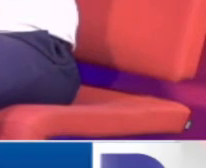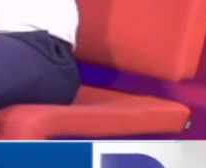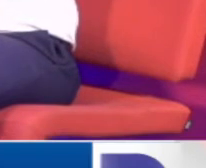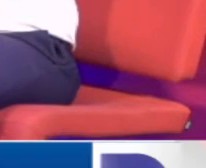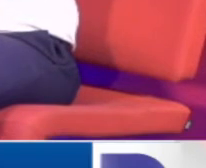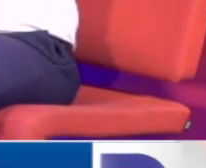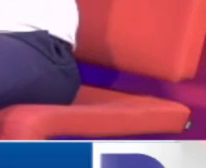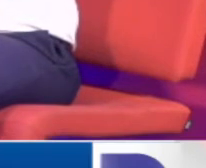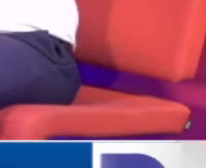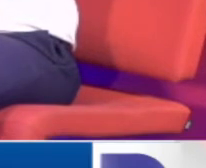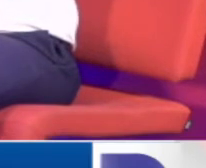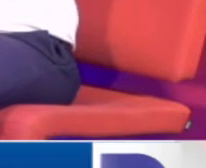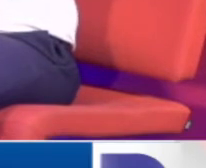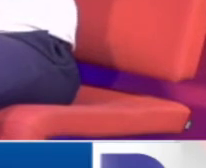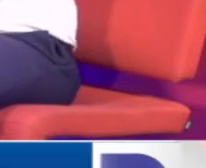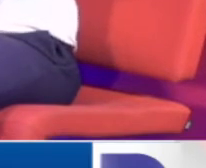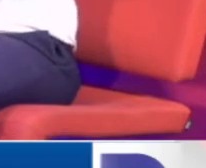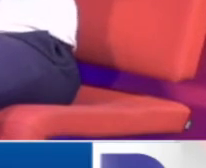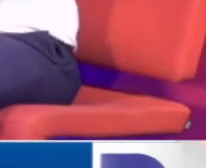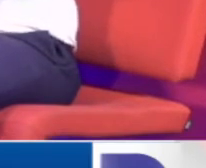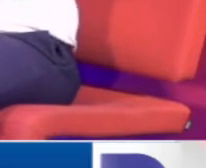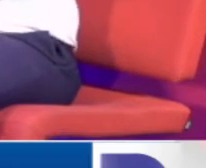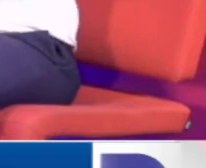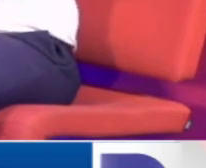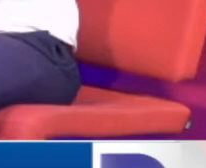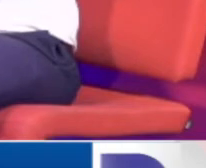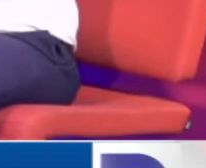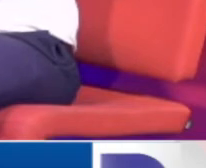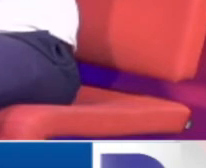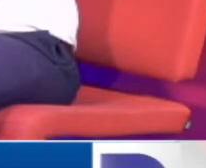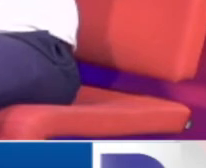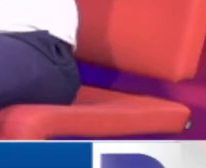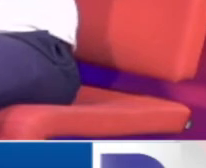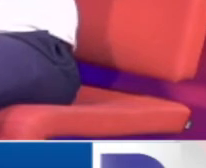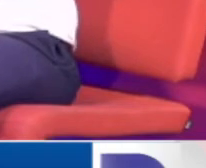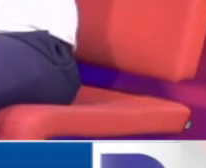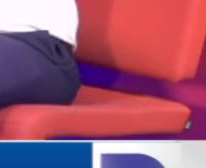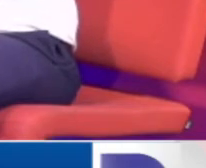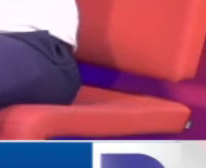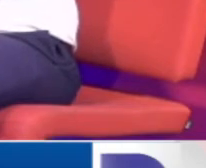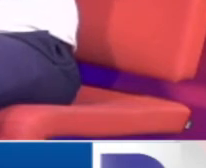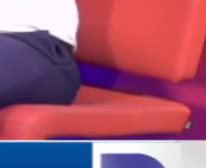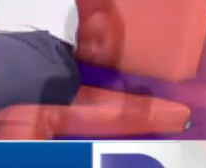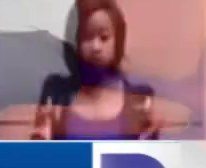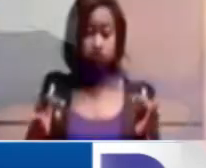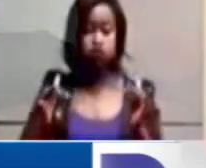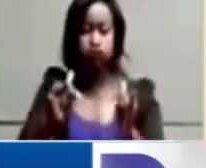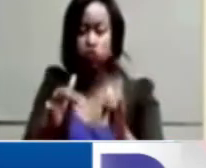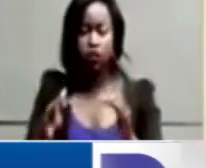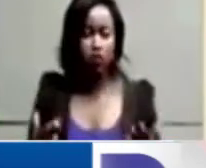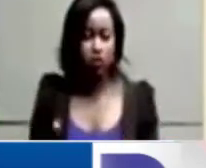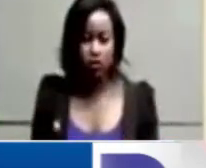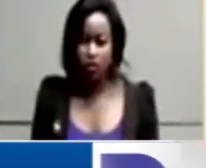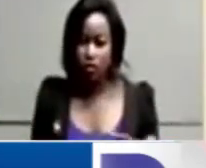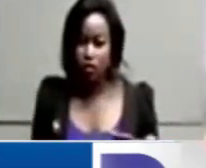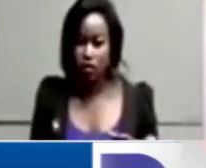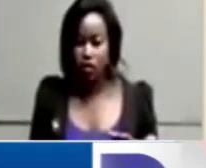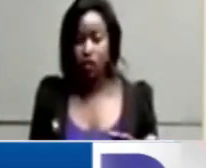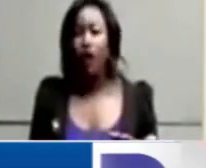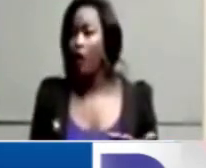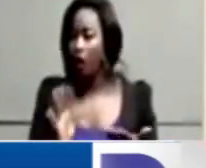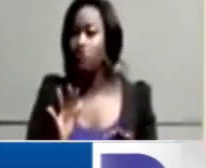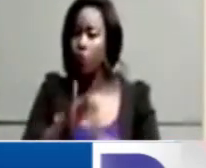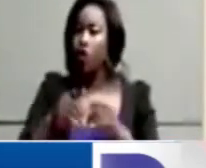wansi tasobola gamba nti ono mulwadde alina korona okujjaku nga bakebedde kati nga wano mu Uganda tukozesa nnyo